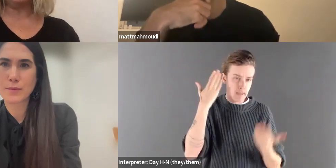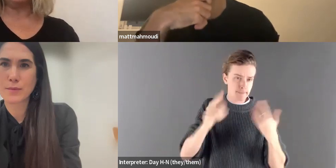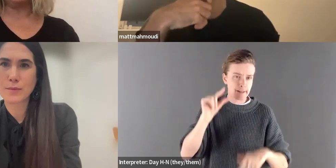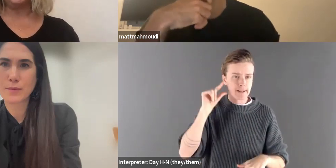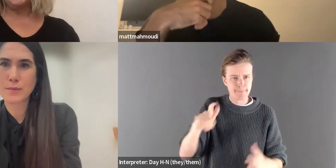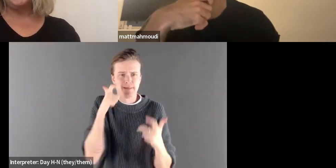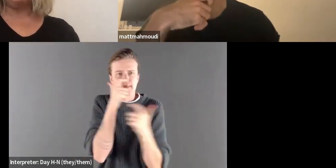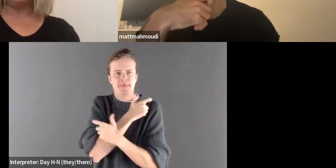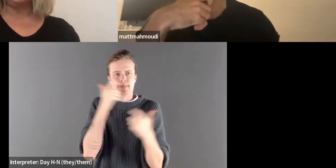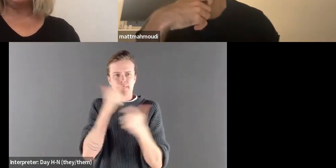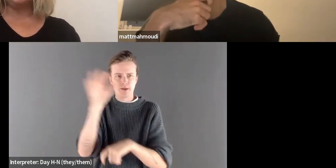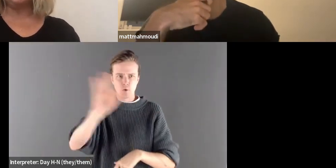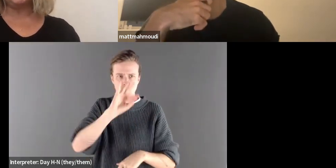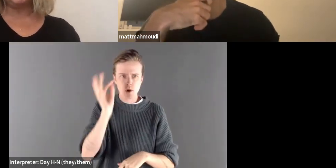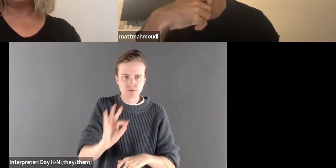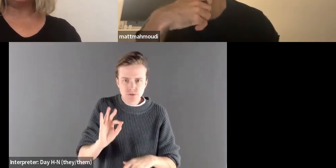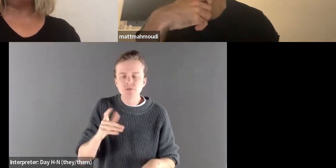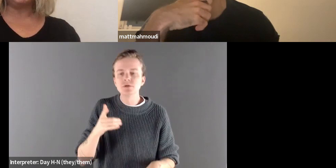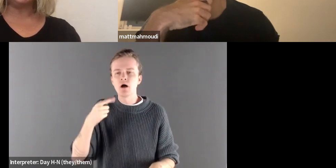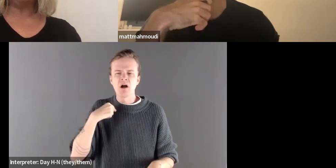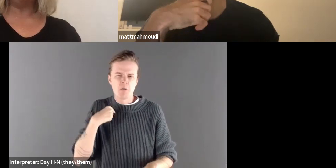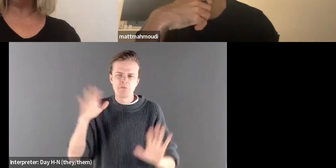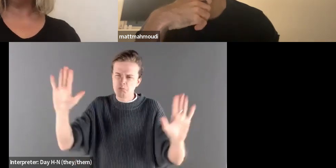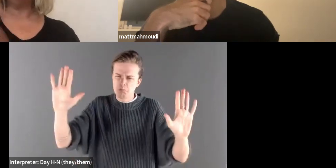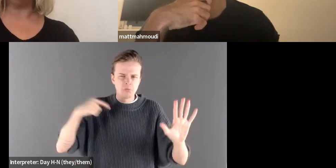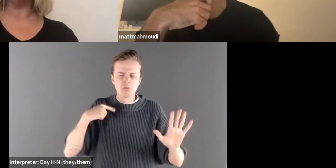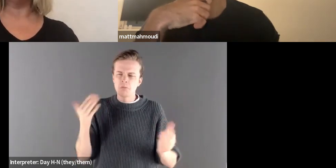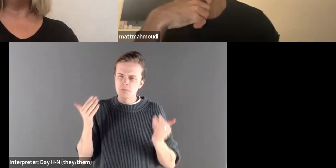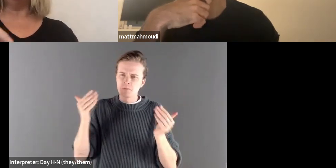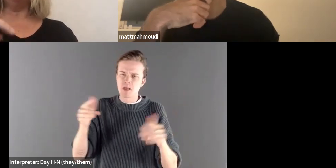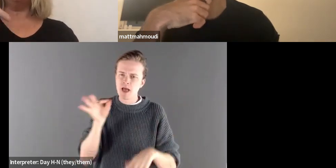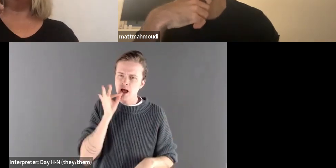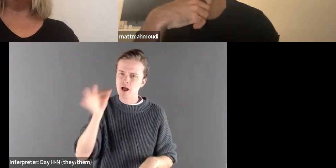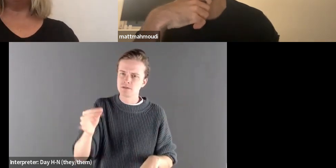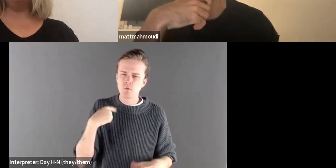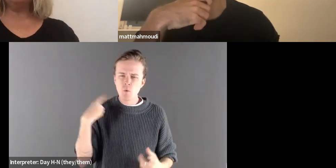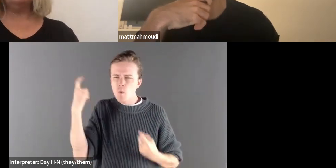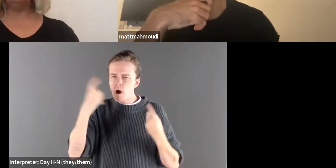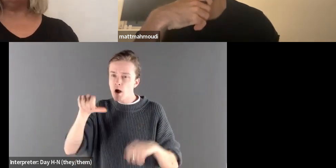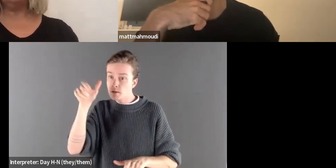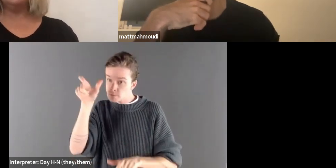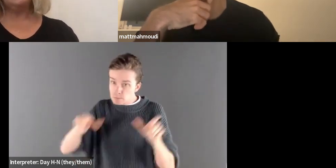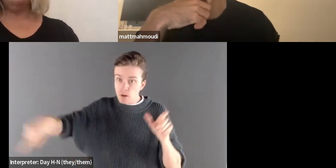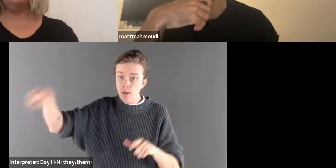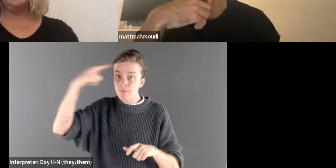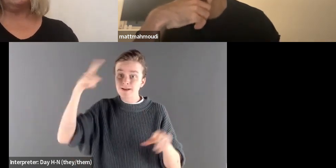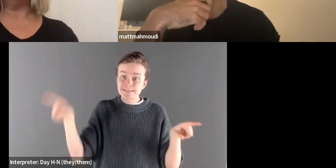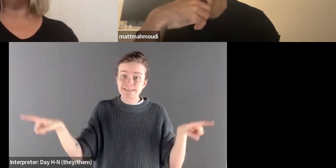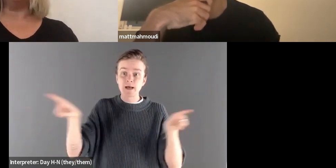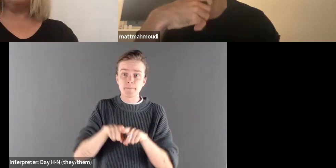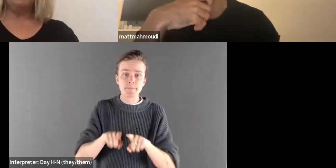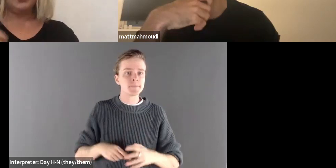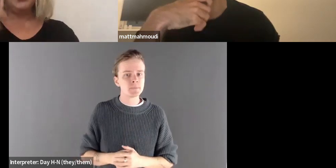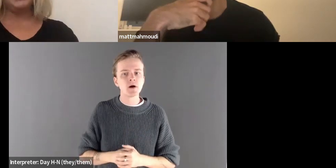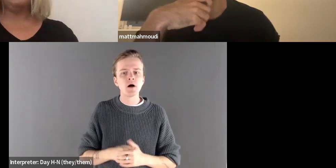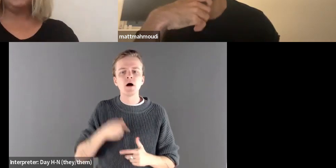it because I wonder if others are thinking the same thing. As you talked about the use of the CCTV cameras